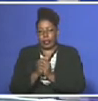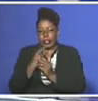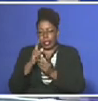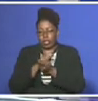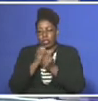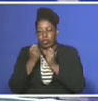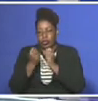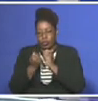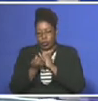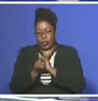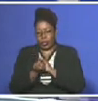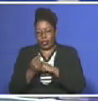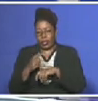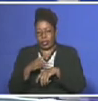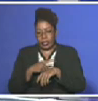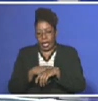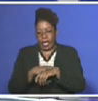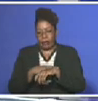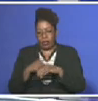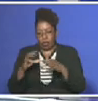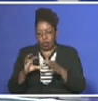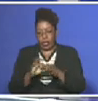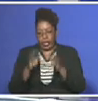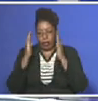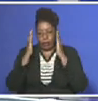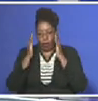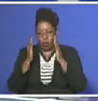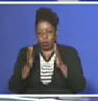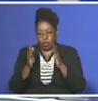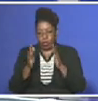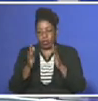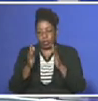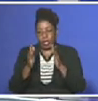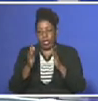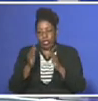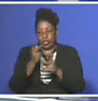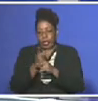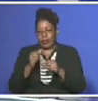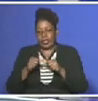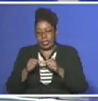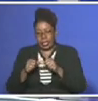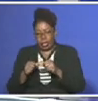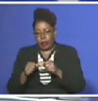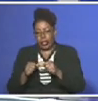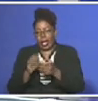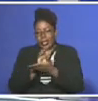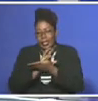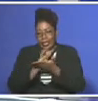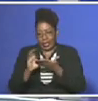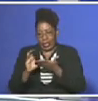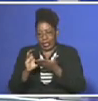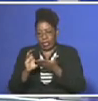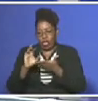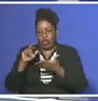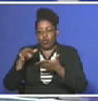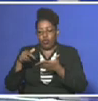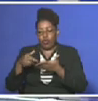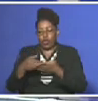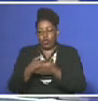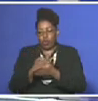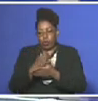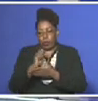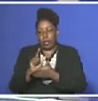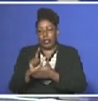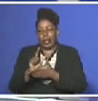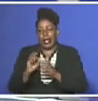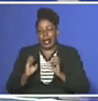point in the Bahamas to unite and focus on embracing sustainability and clean, renewable energy. BNT Executive